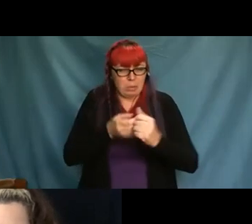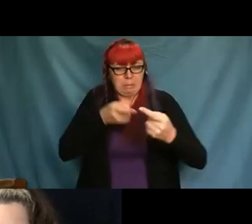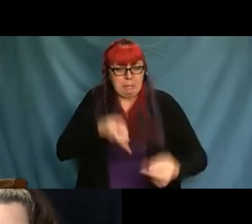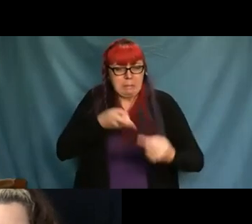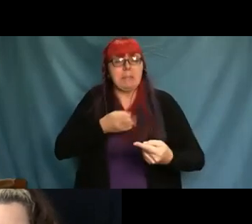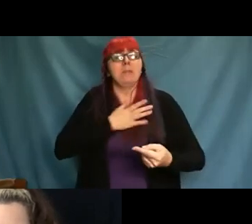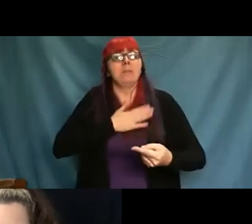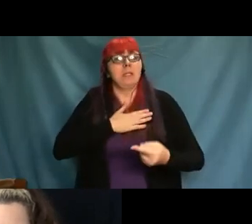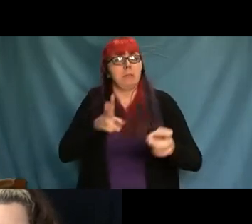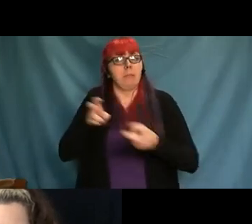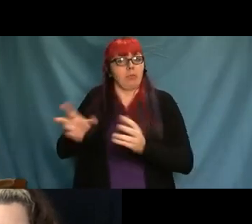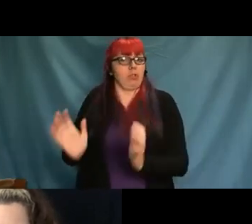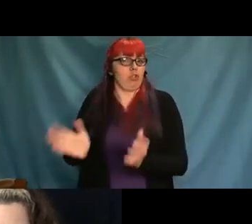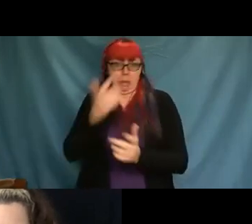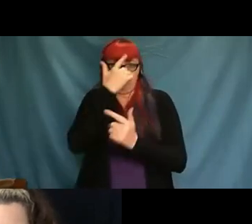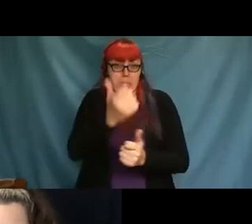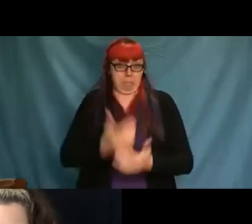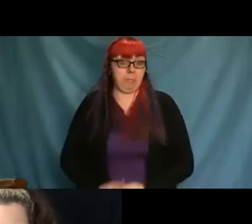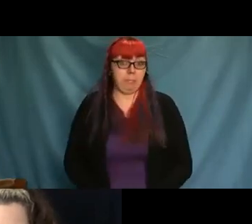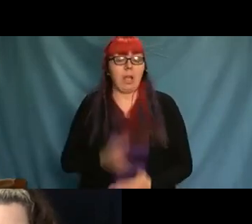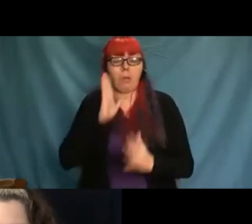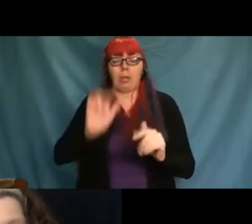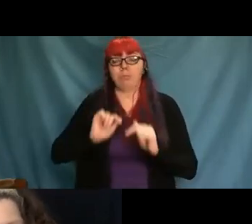and I will pass it over to our speakers.